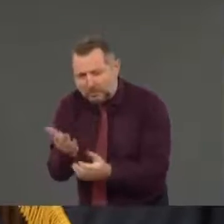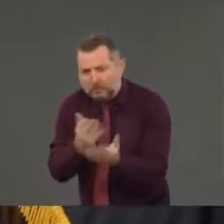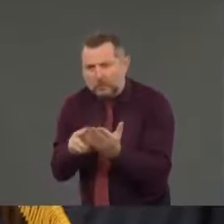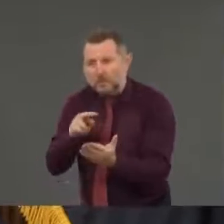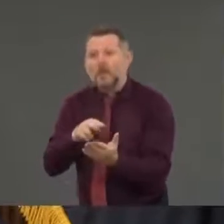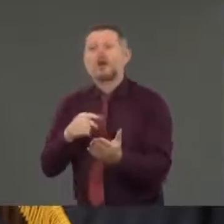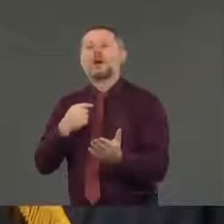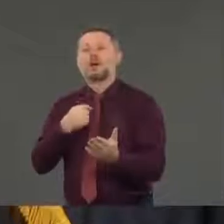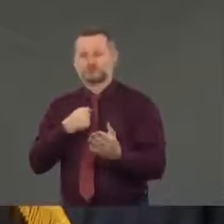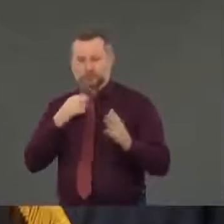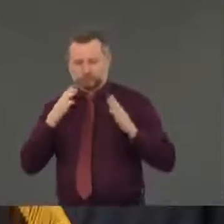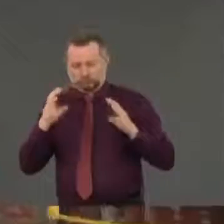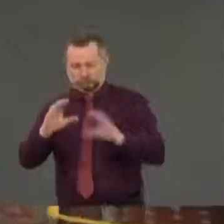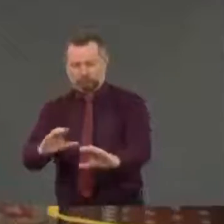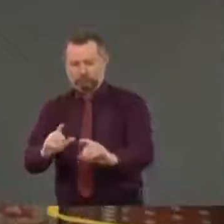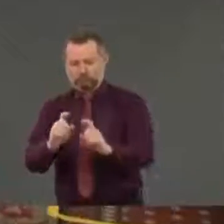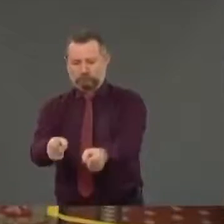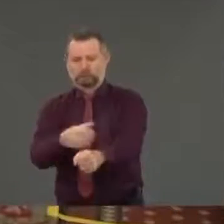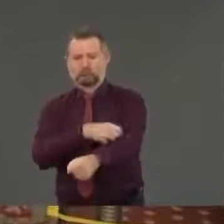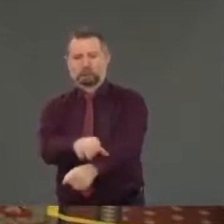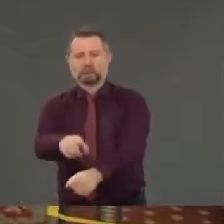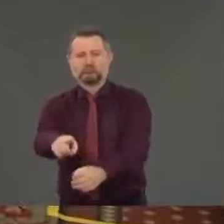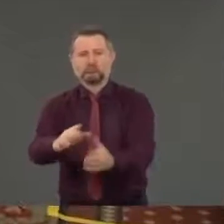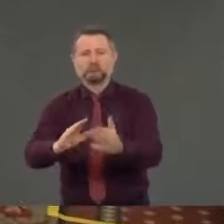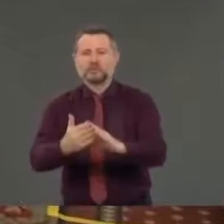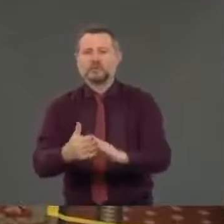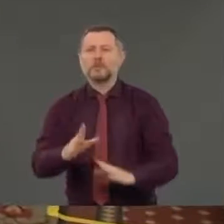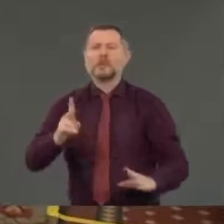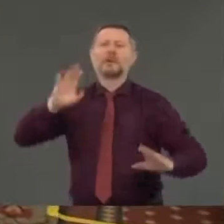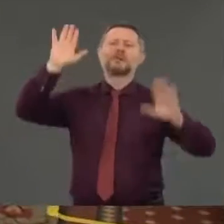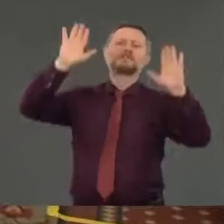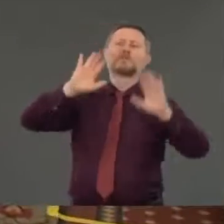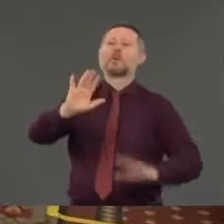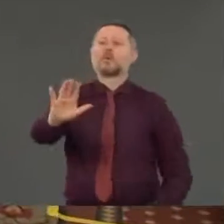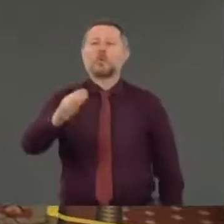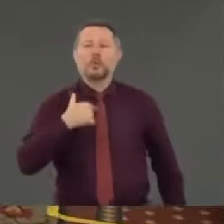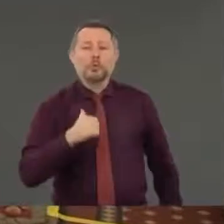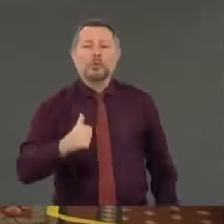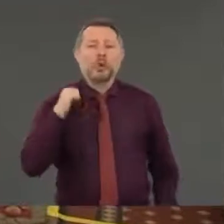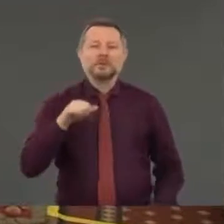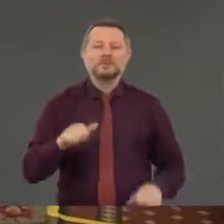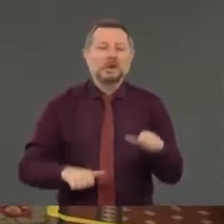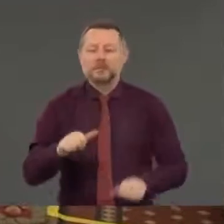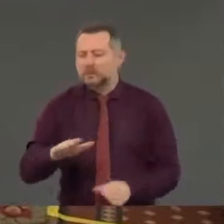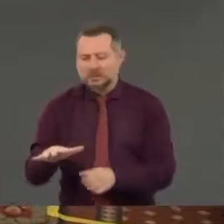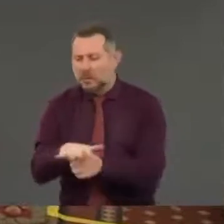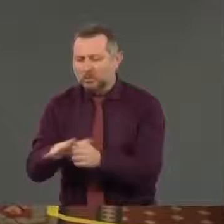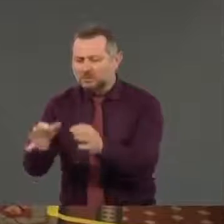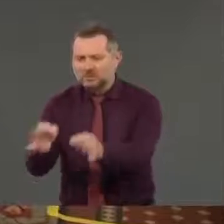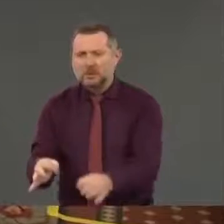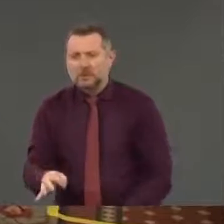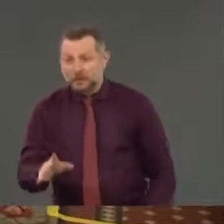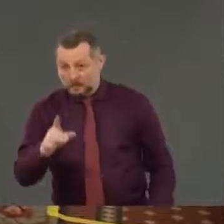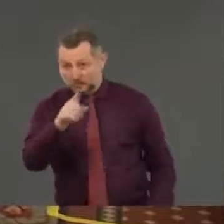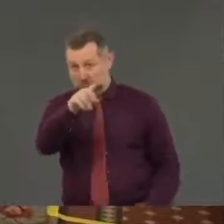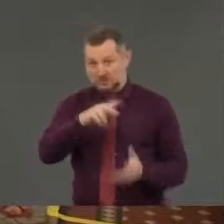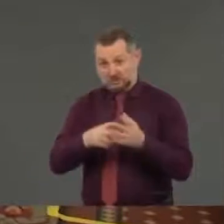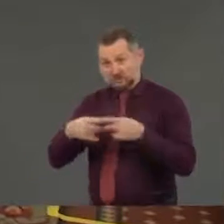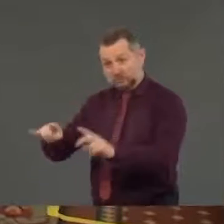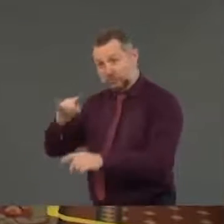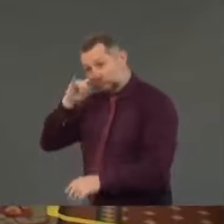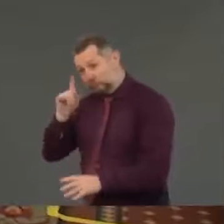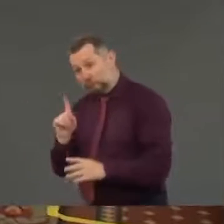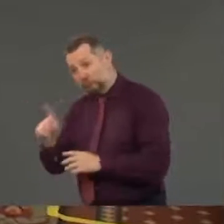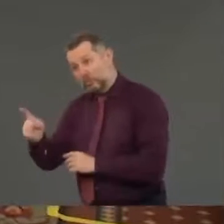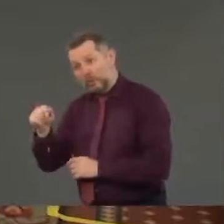leave it to the local government. Would you let your kids play in a park? I'm not going to second-guess the local But government. would you let your kids play in a park right now? As The, opposed to going